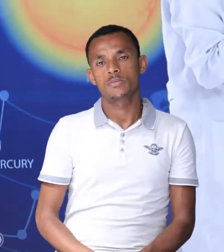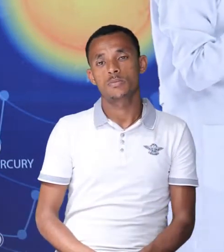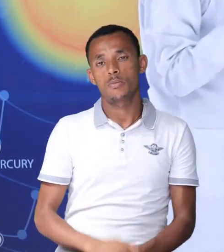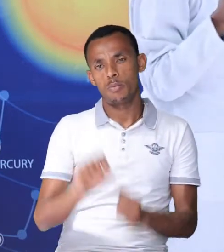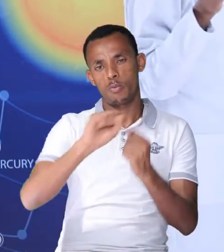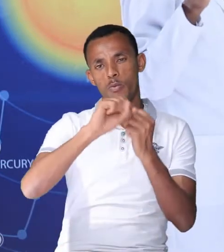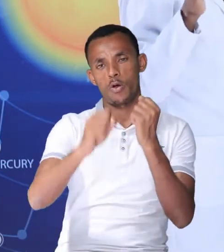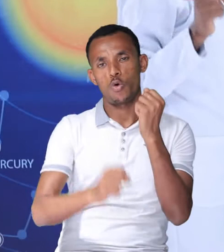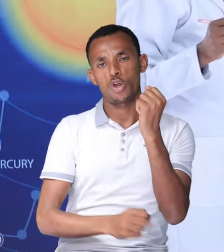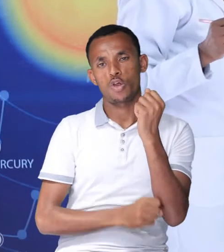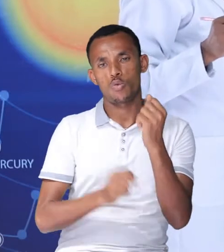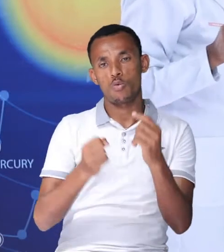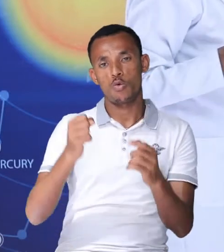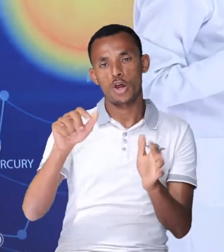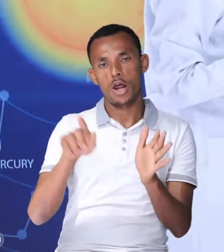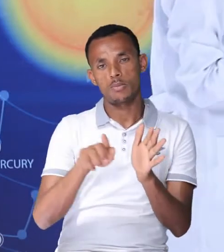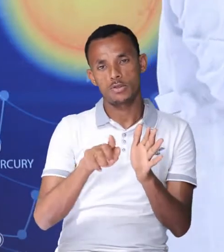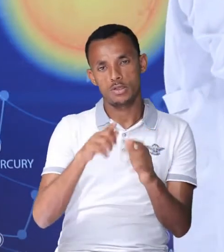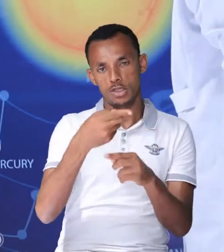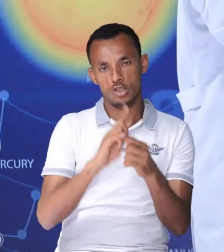According to Graham's law,